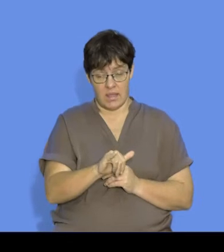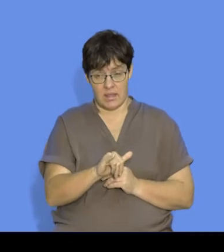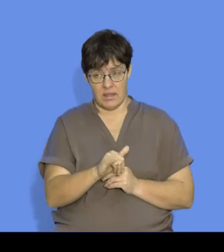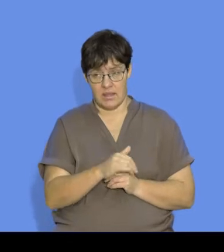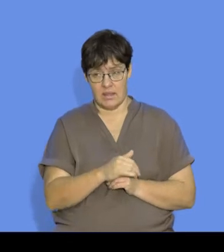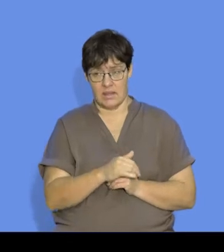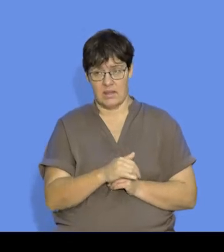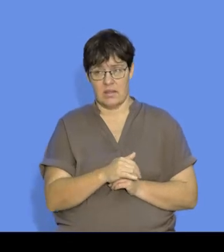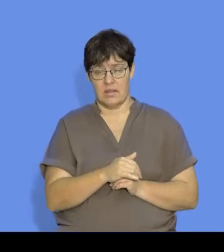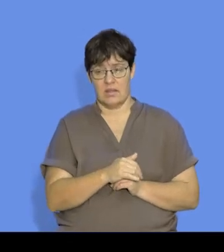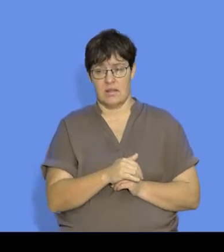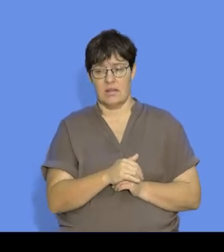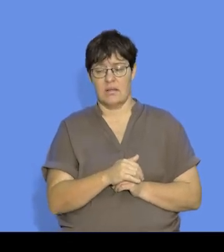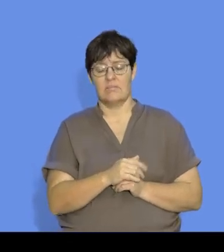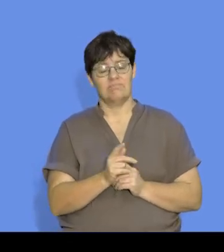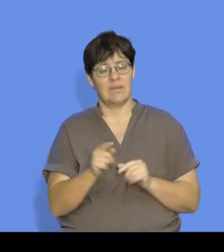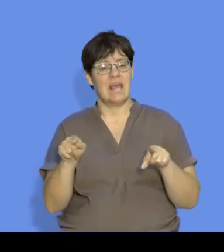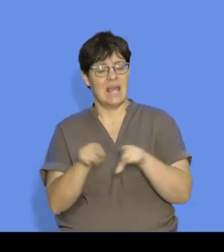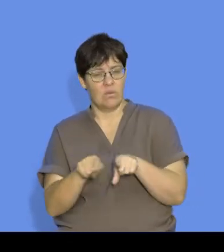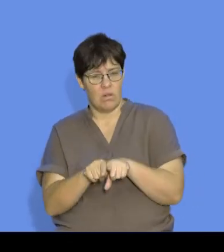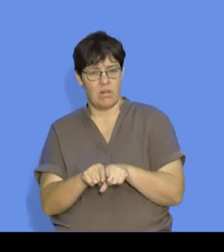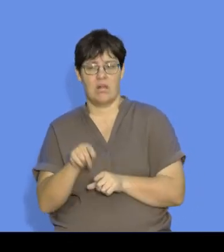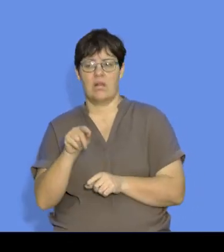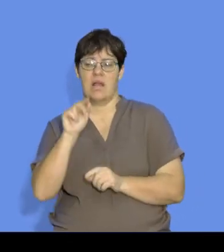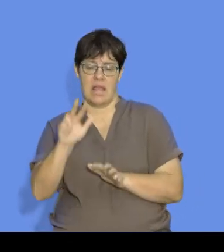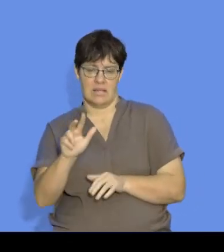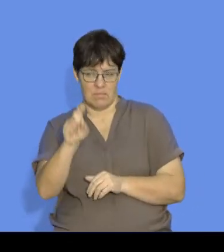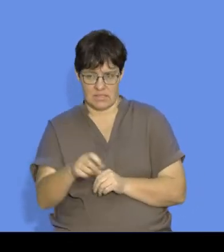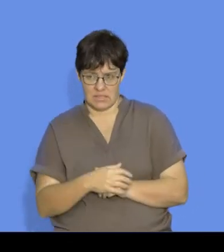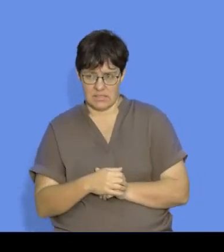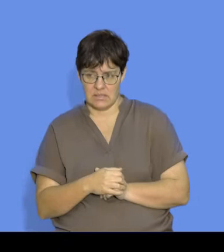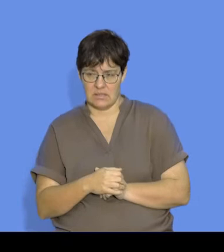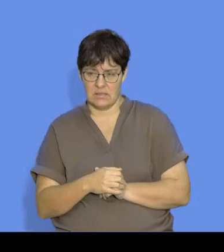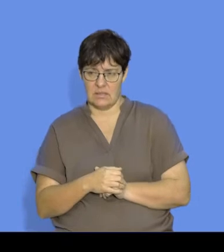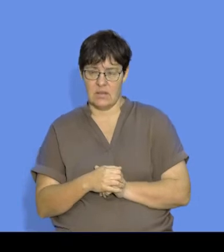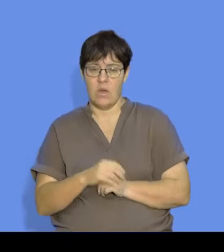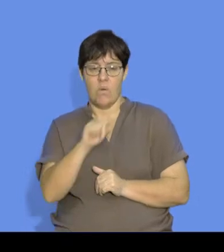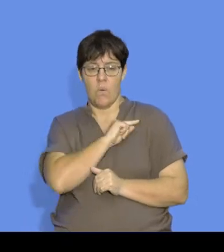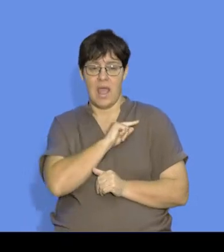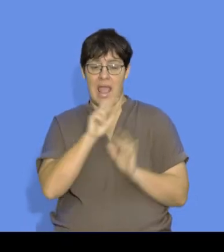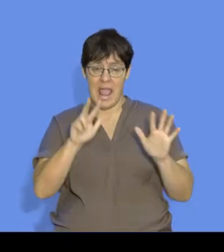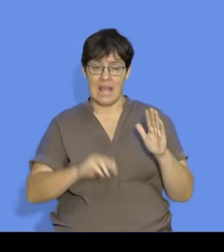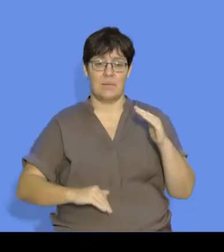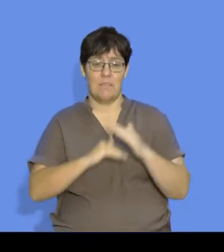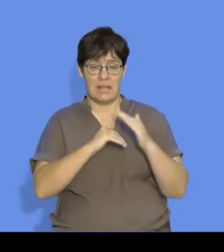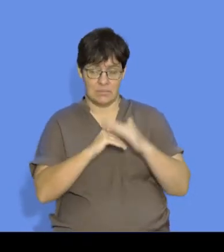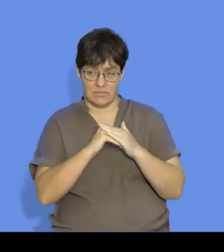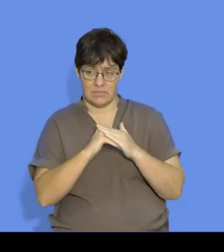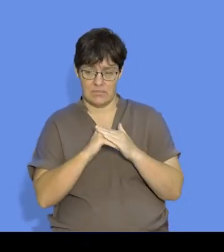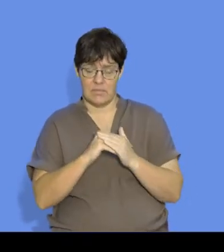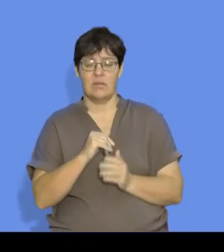y, number 1, it must be equals to the 8, right? But also, because 8 is the